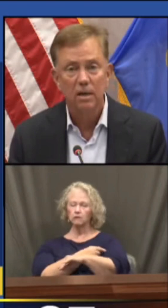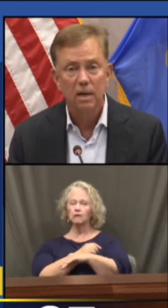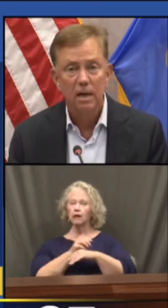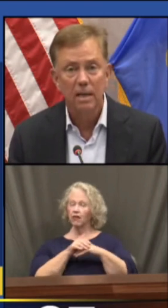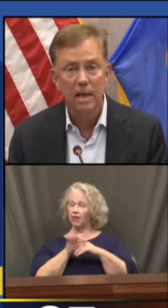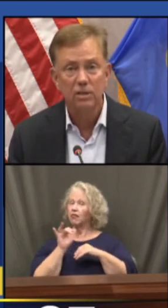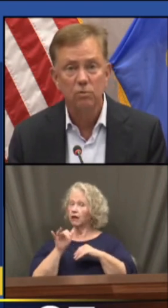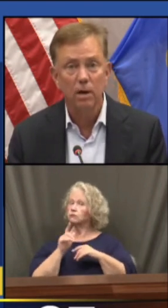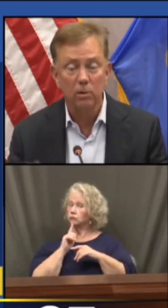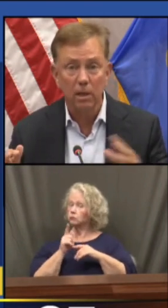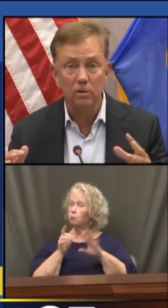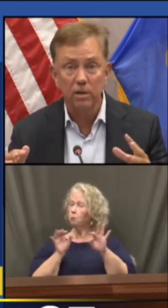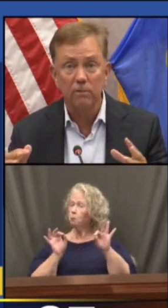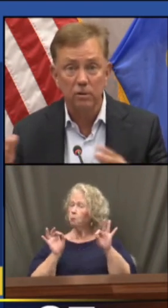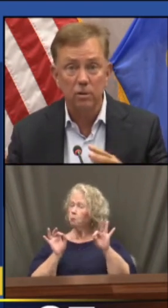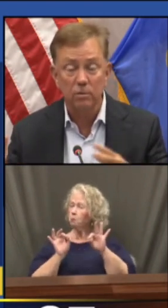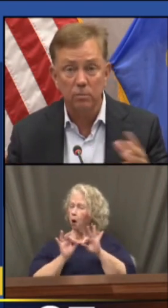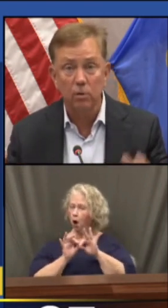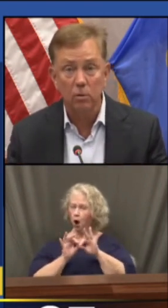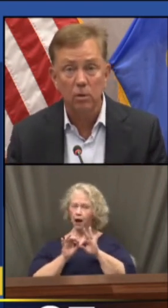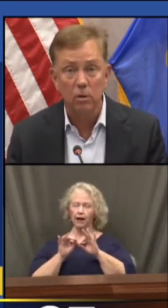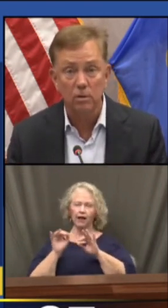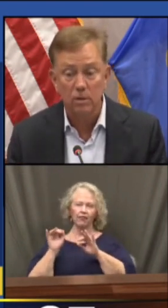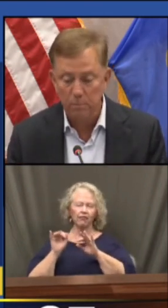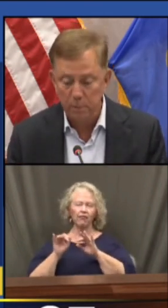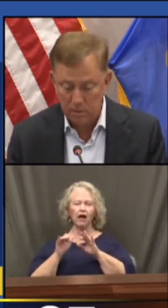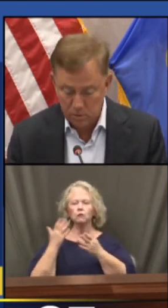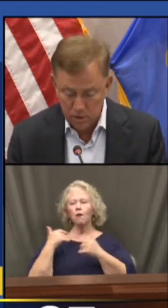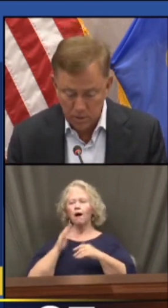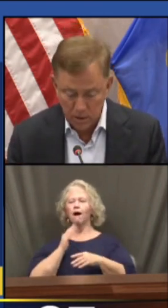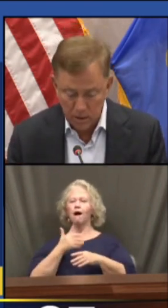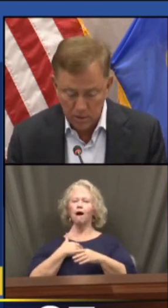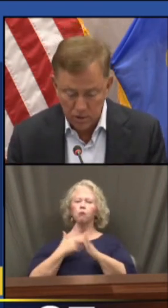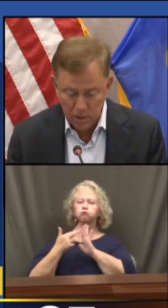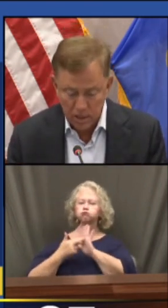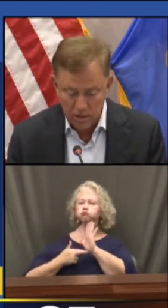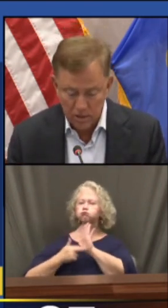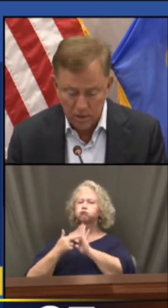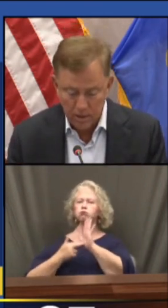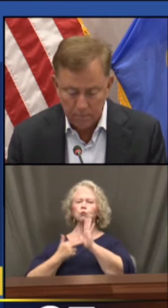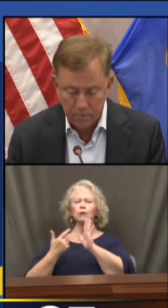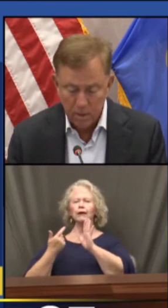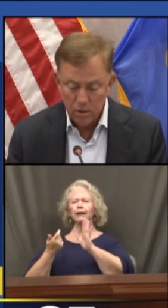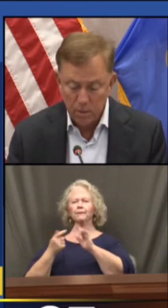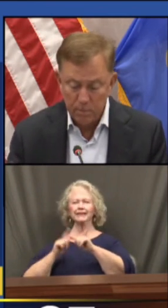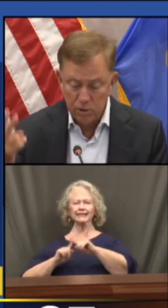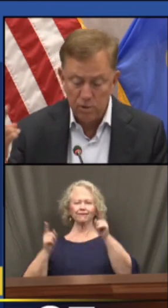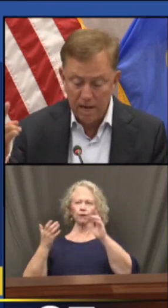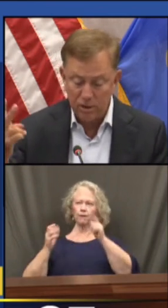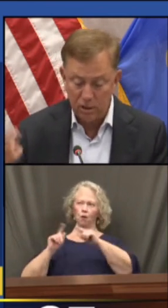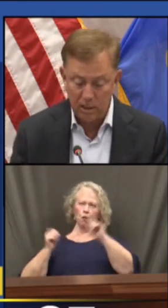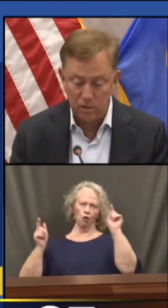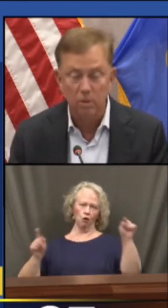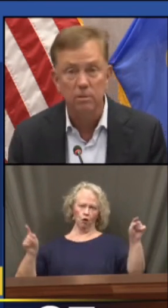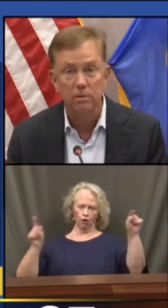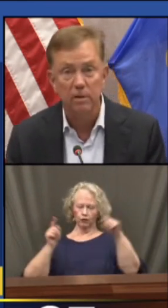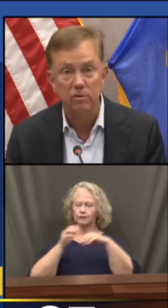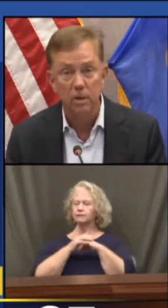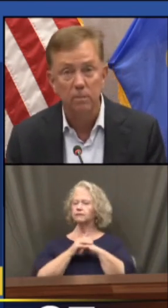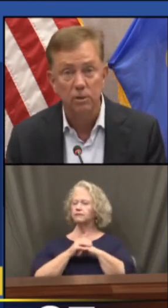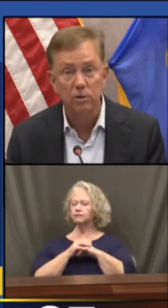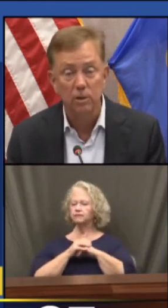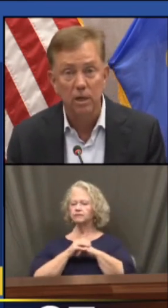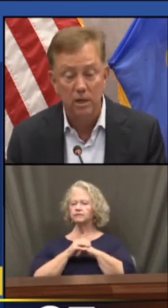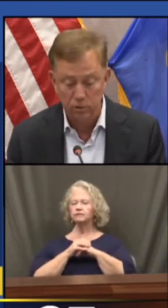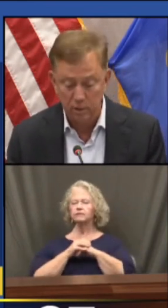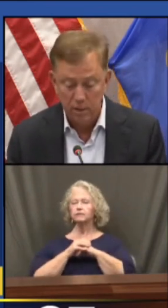difference. And that's why we're a little different in terms of protocols compared to some of the other states. Number 2 nationally in terms of